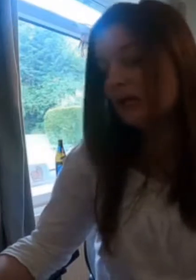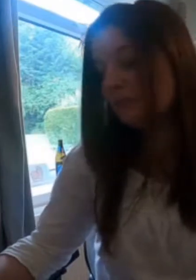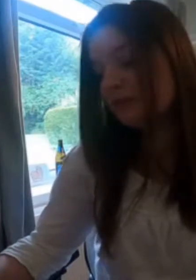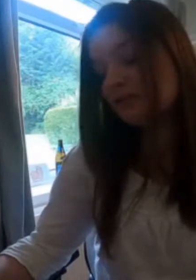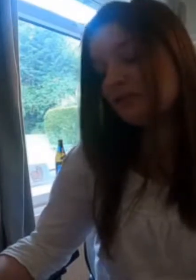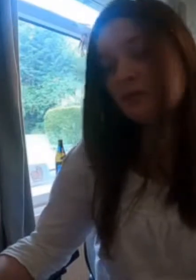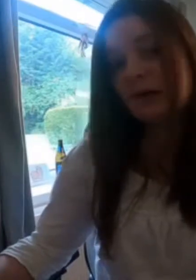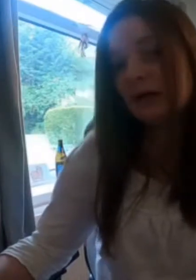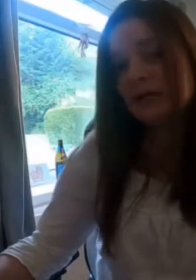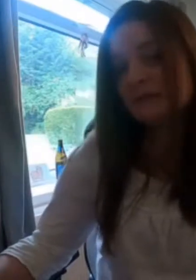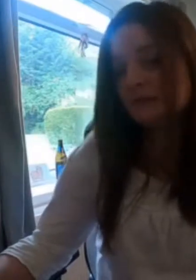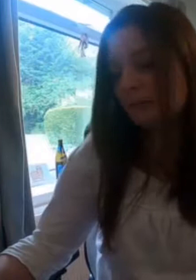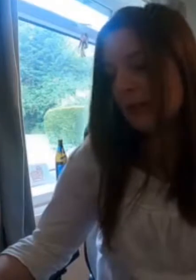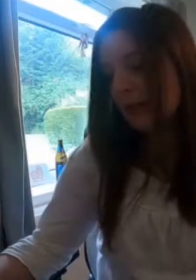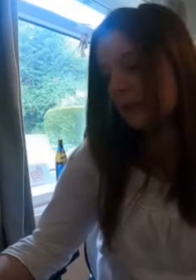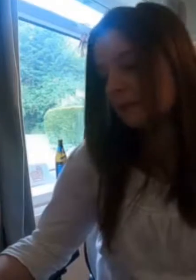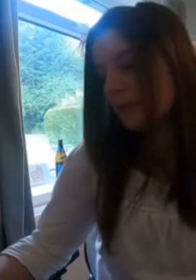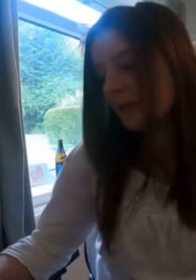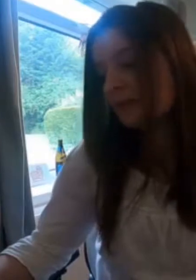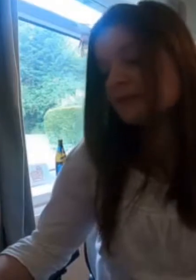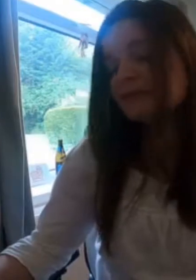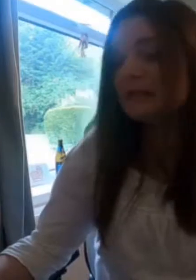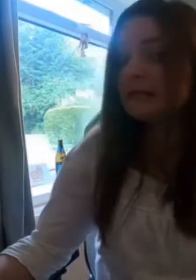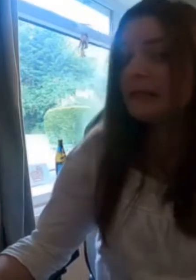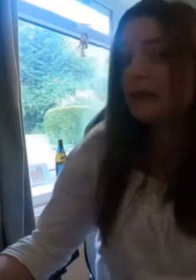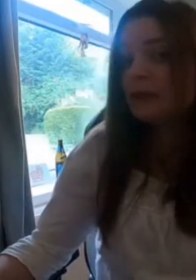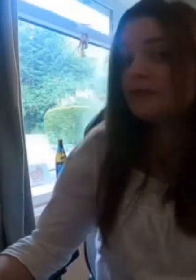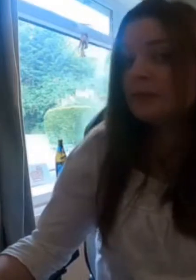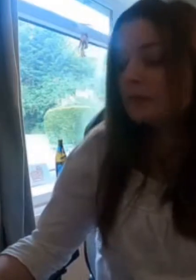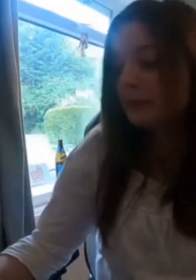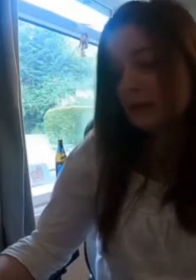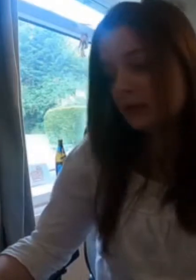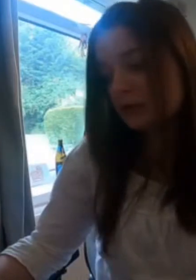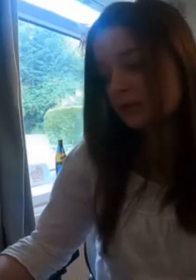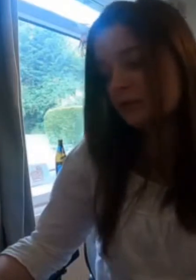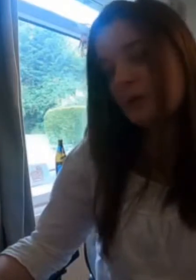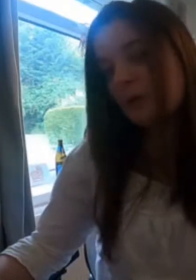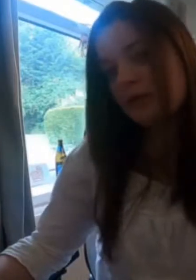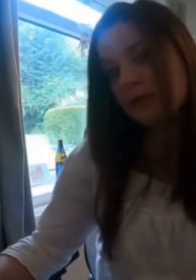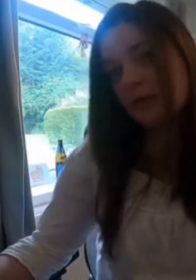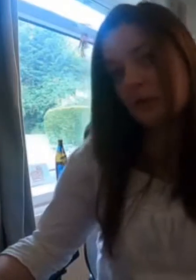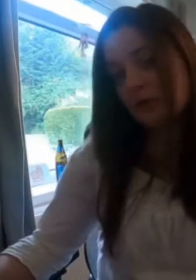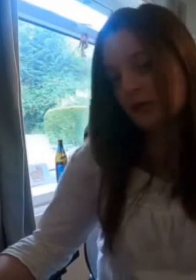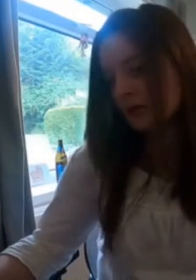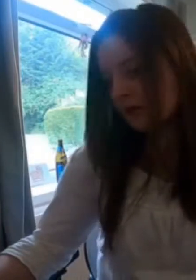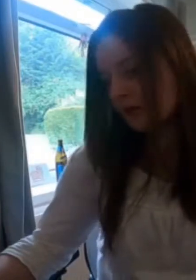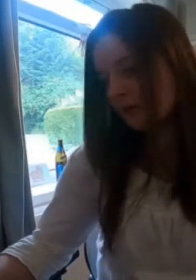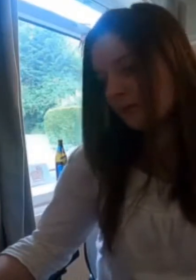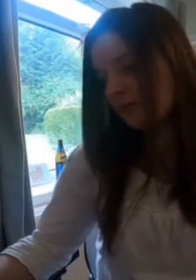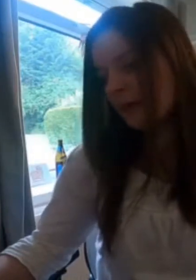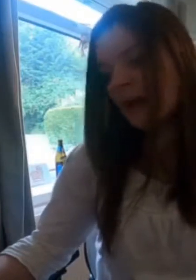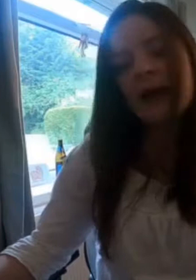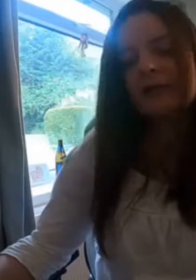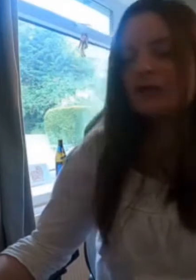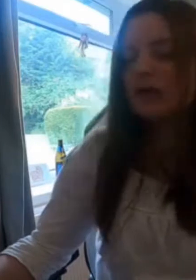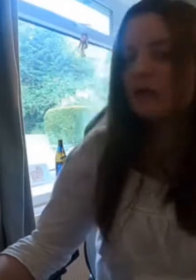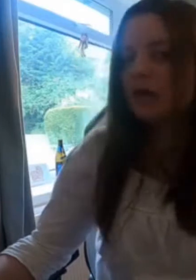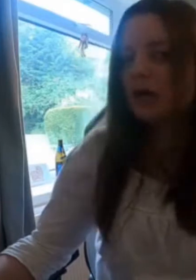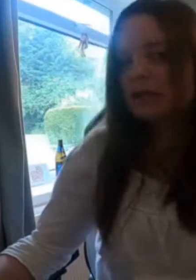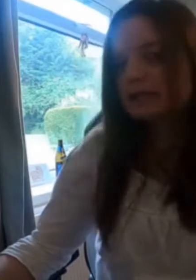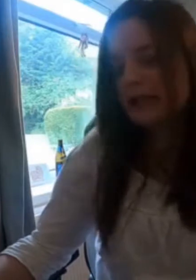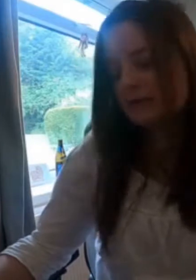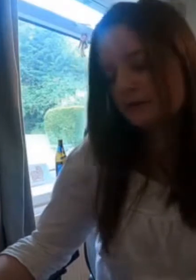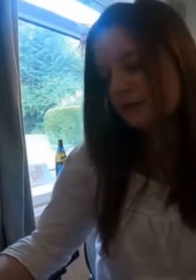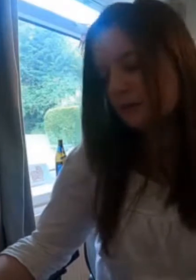payback time, it's all part of the plan. Sadly, lives will be lost from one thing or another. Hand